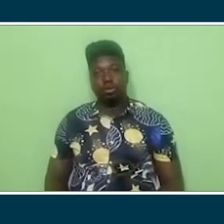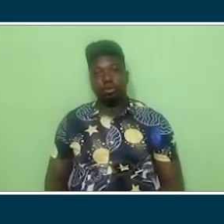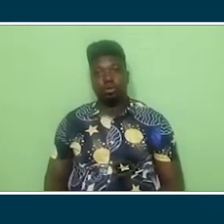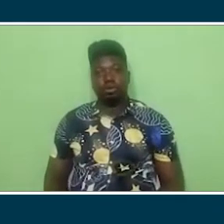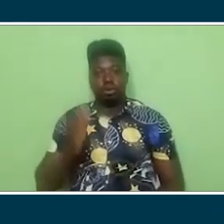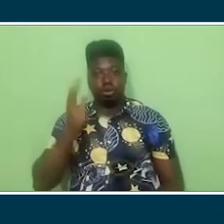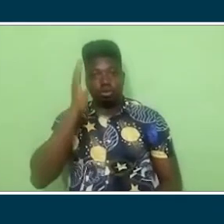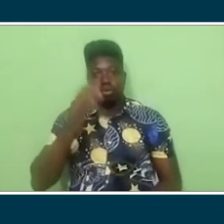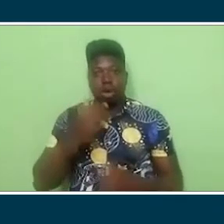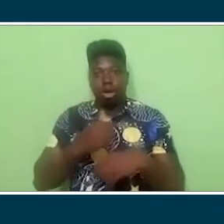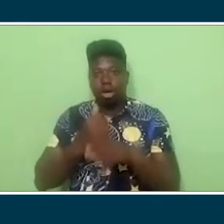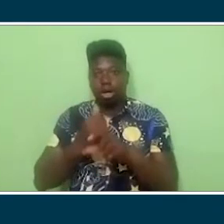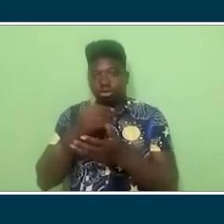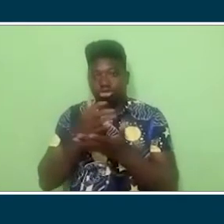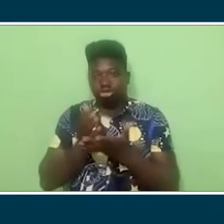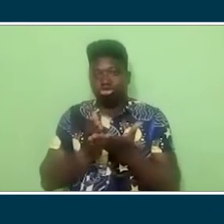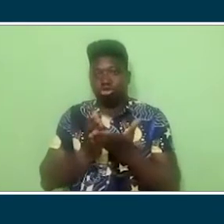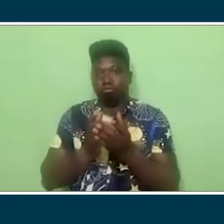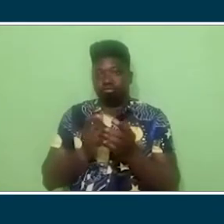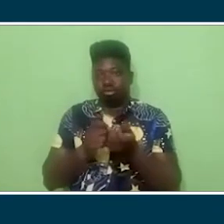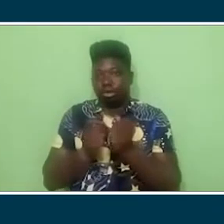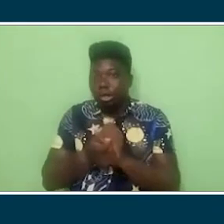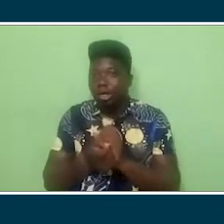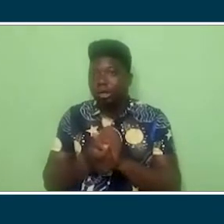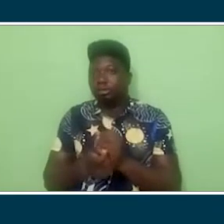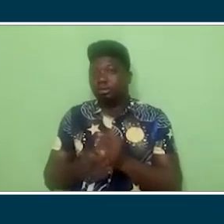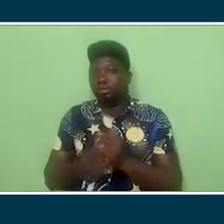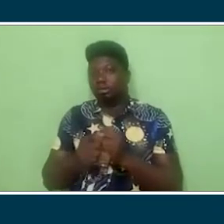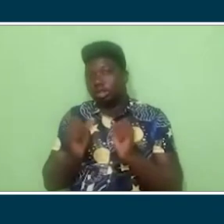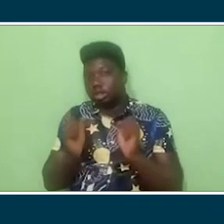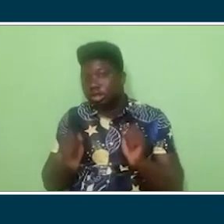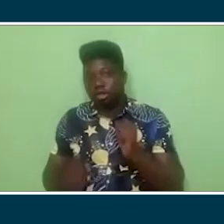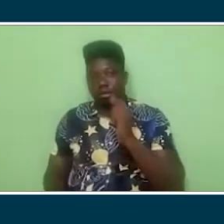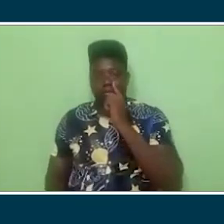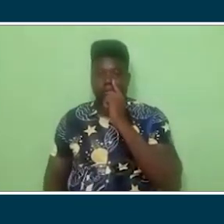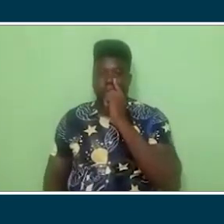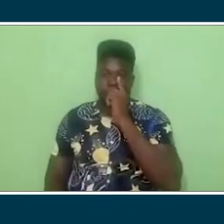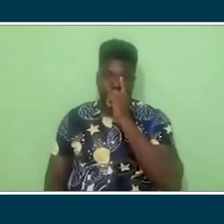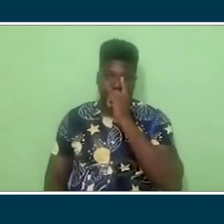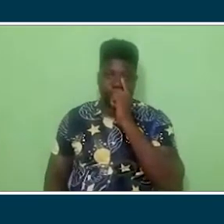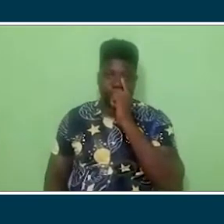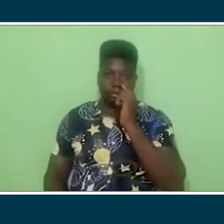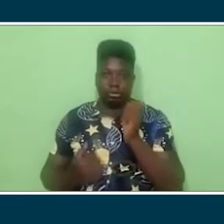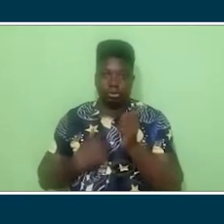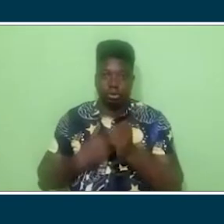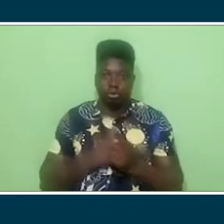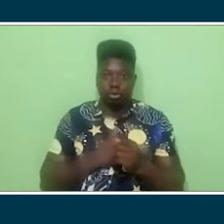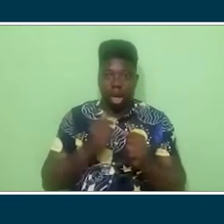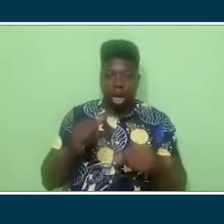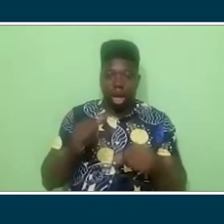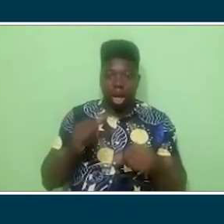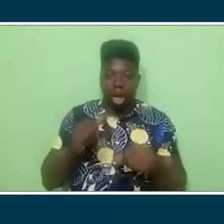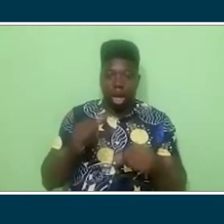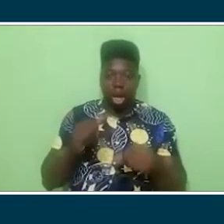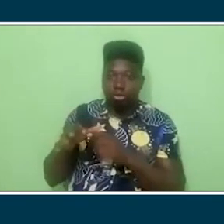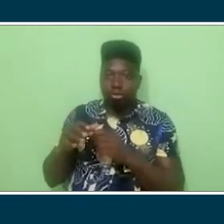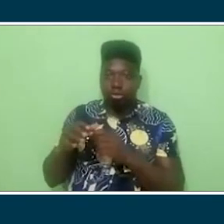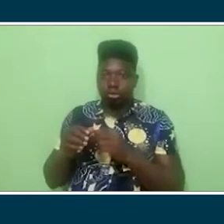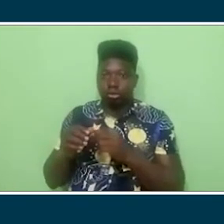some sort of change to the system. It will not. It will not. We can root out, shun, shame, disappear individuals